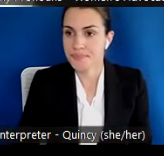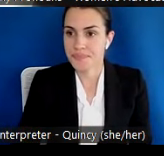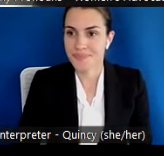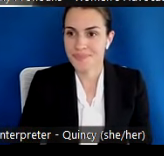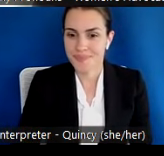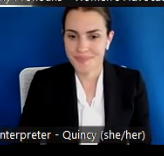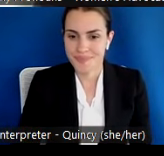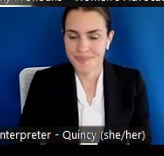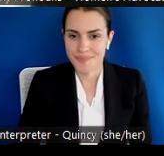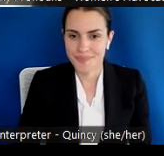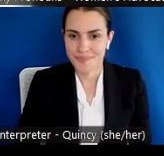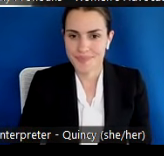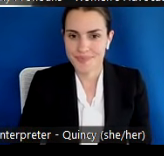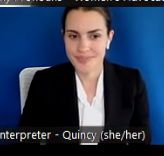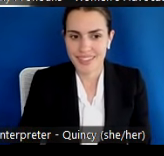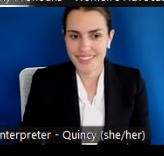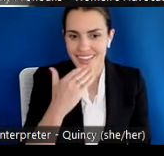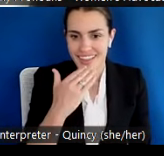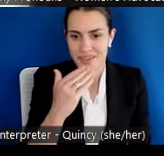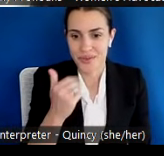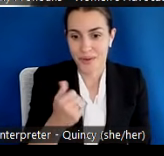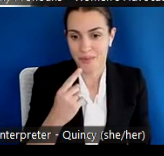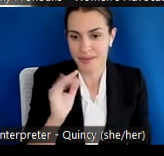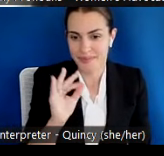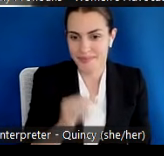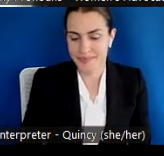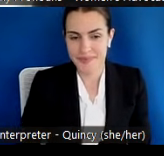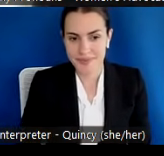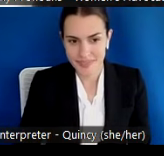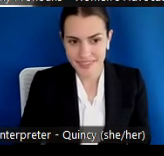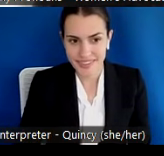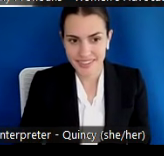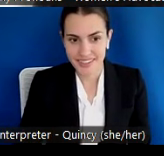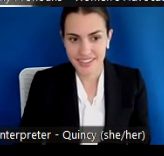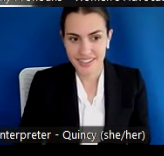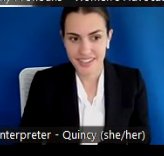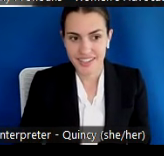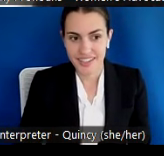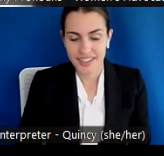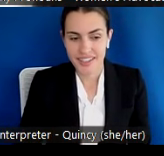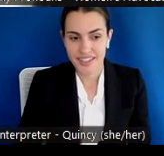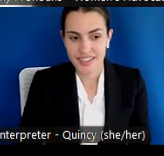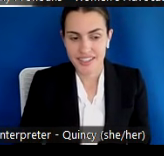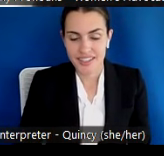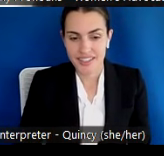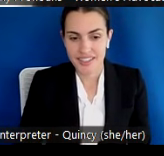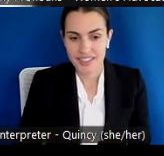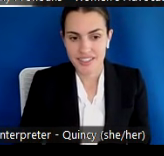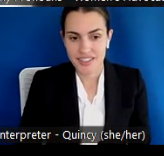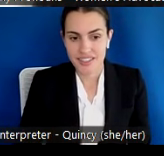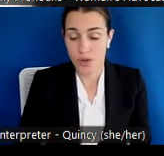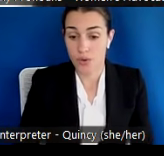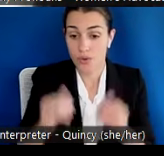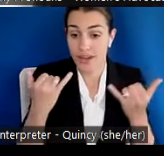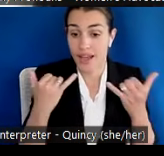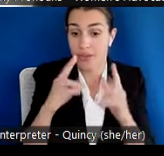All right. Thank you, everyone. So continuing on with this, our second part, focusing